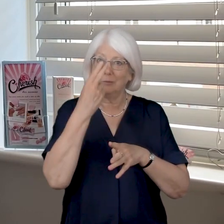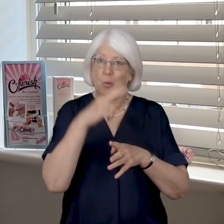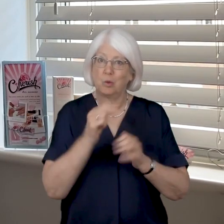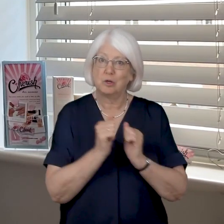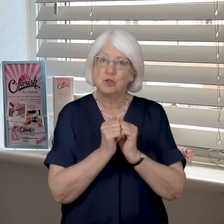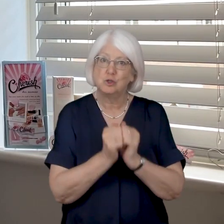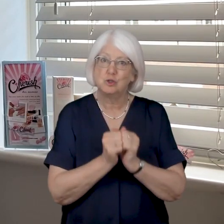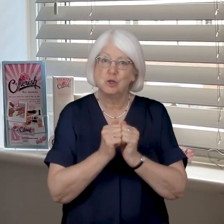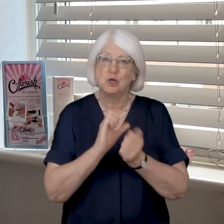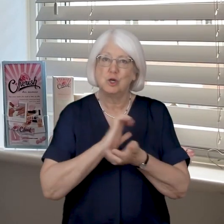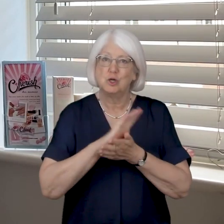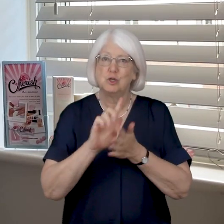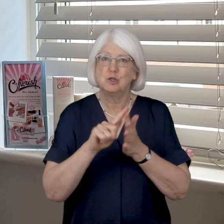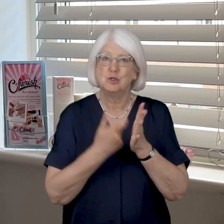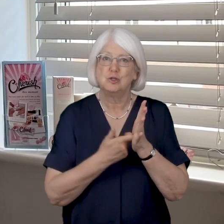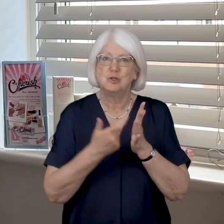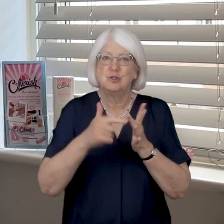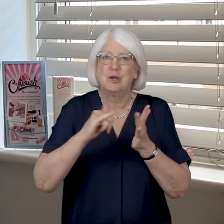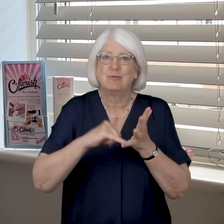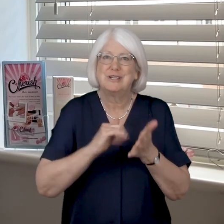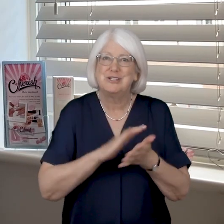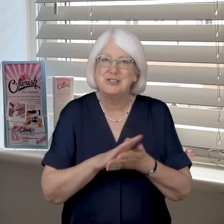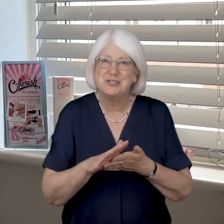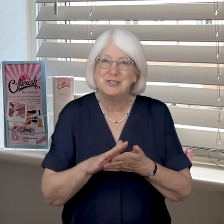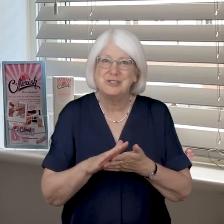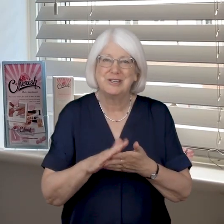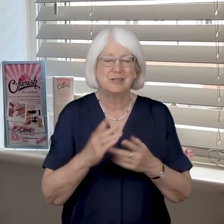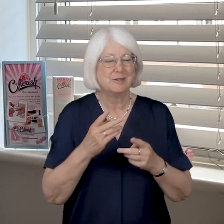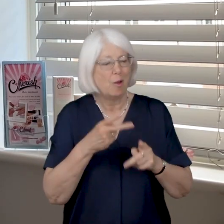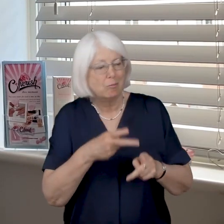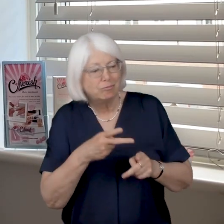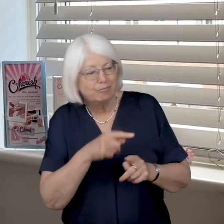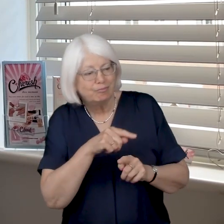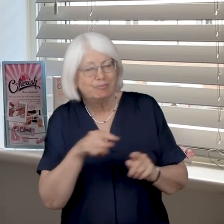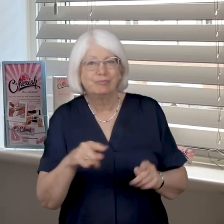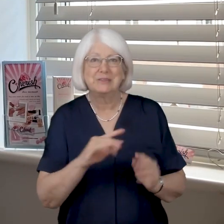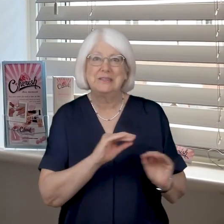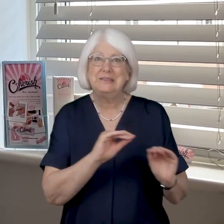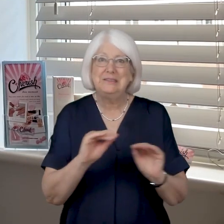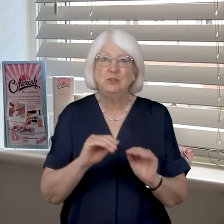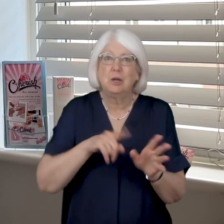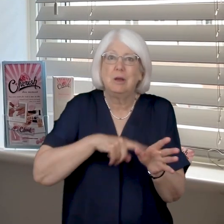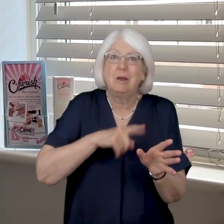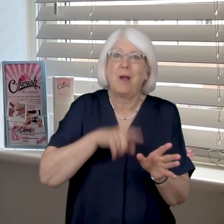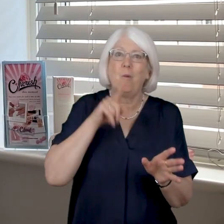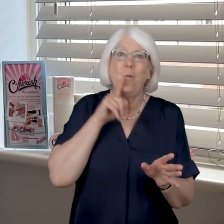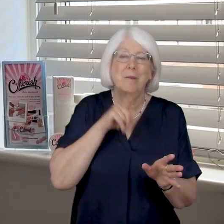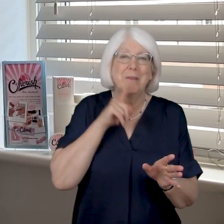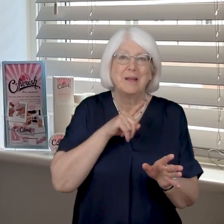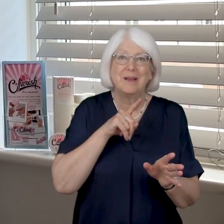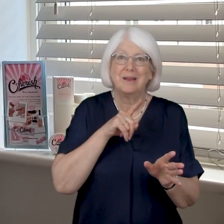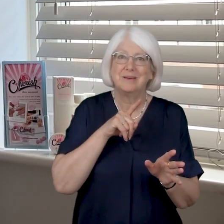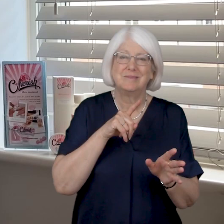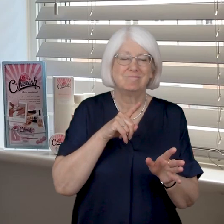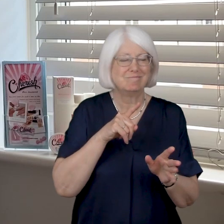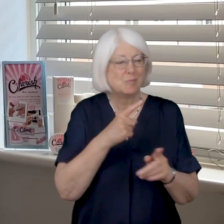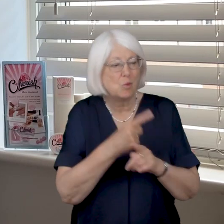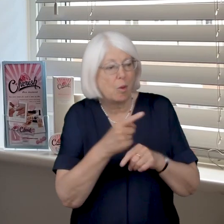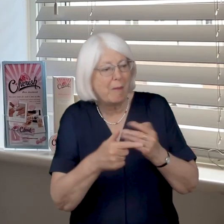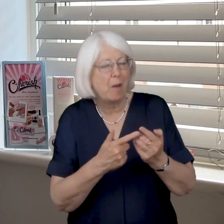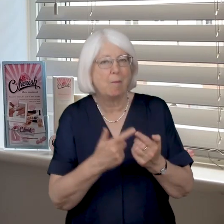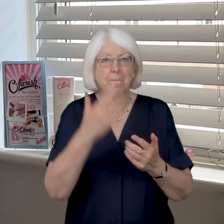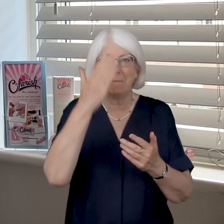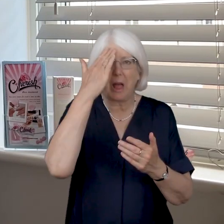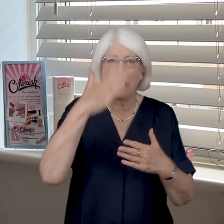the mind and bodies of young women over a 6-week course teaching manicure techniques whilst discussing life